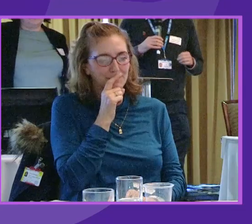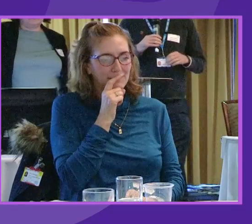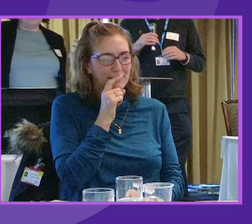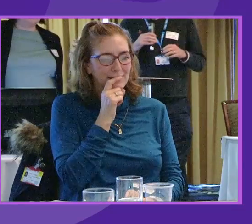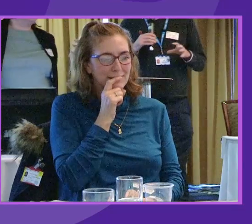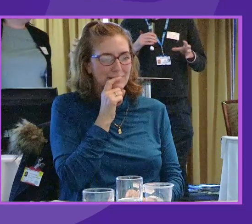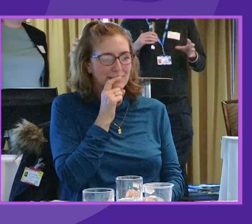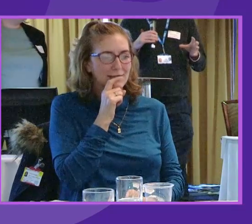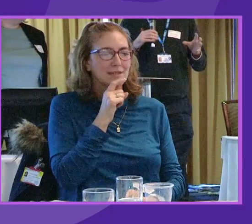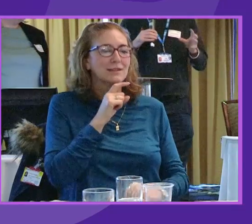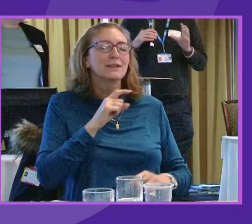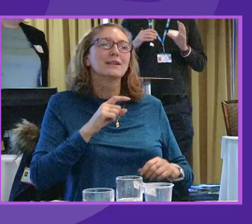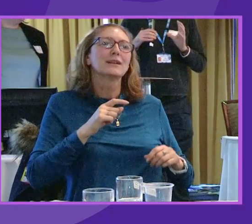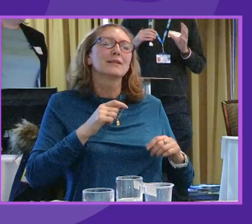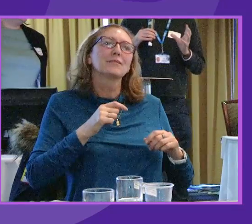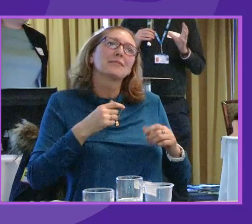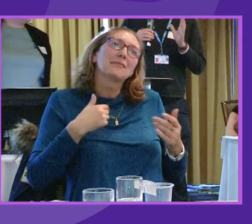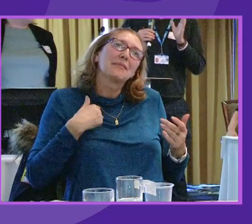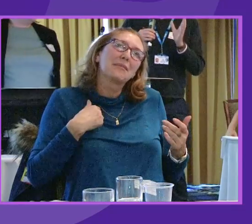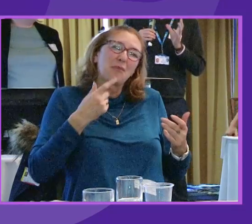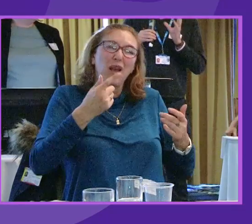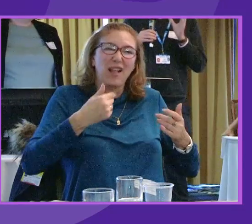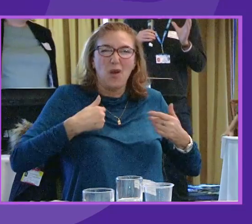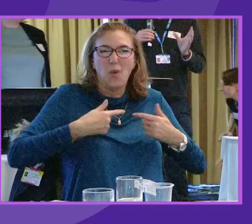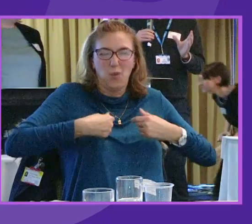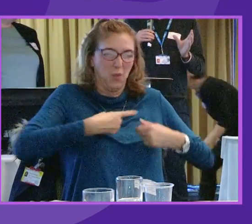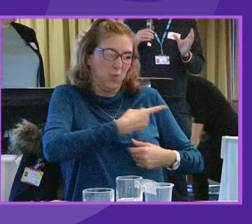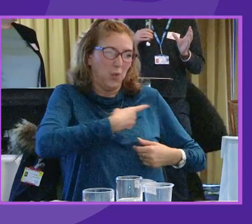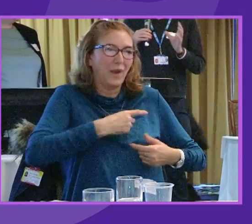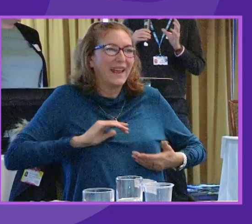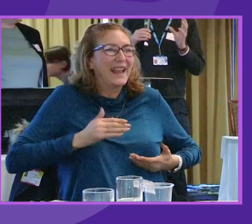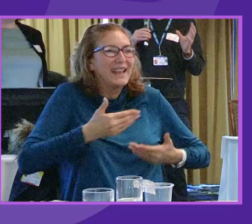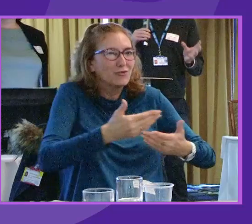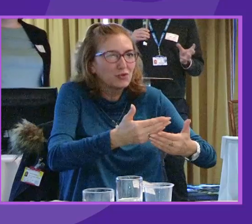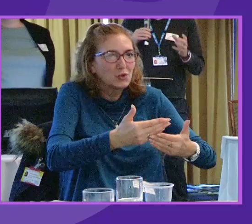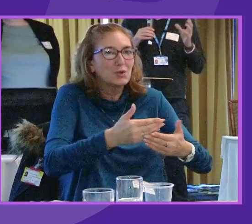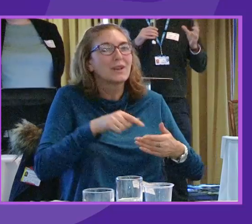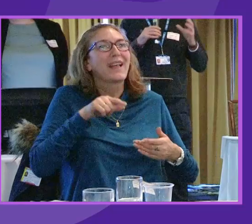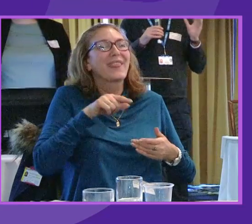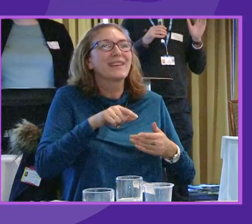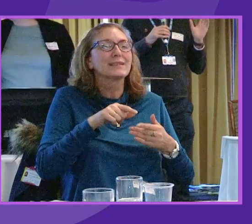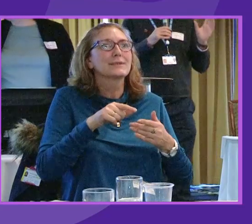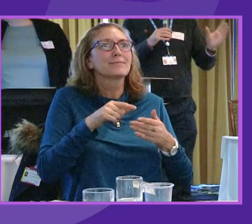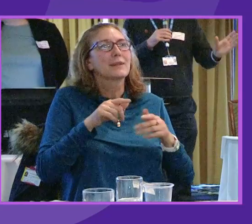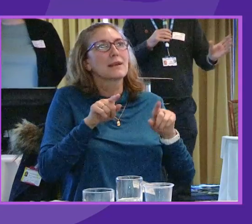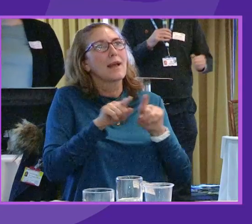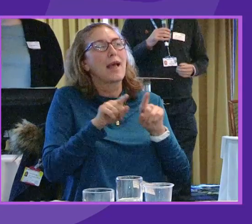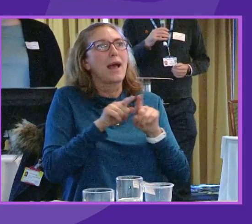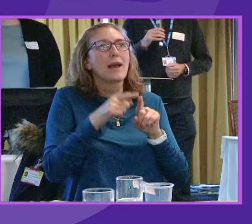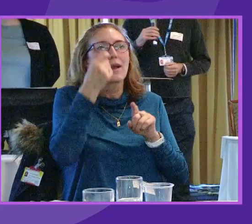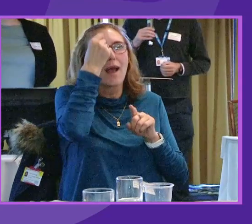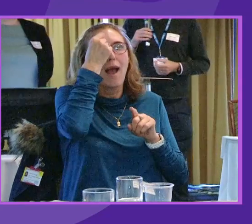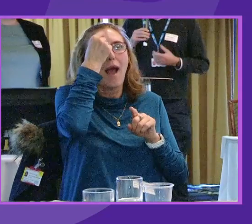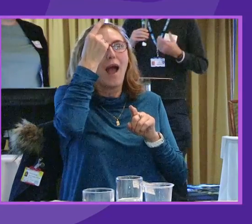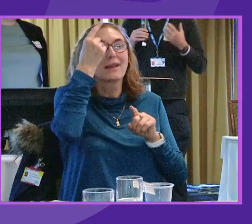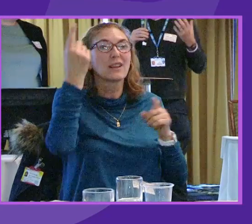things to say as an introduction in relation to what Claire just said. I suppose this is perhaps not innovation that's just grown